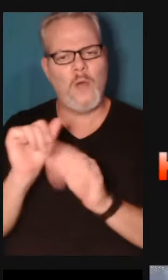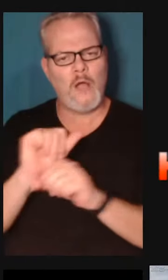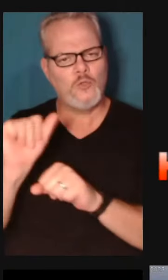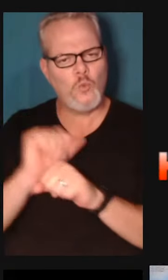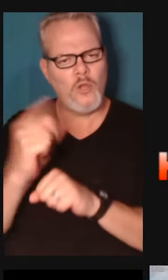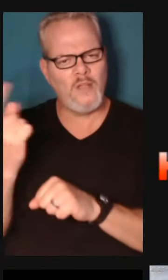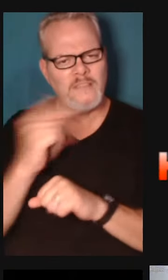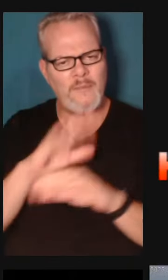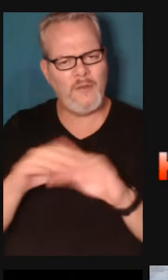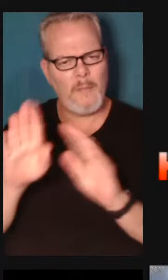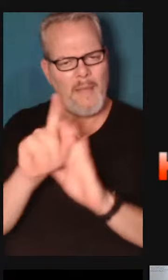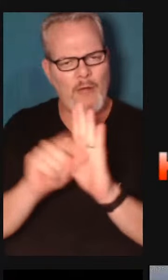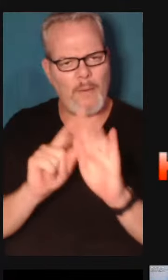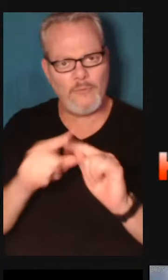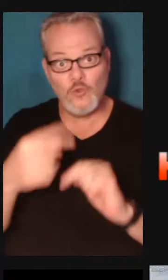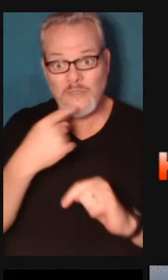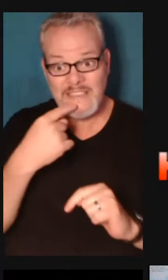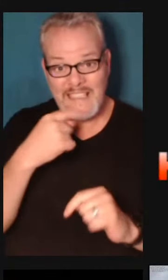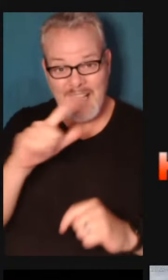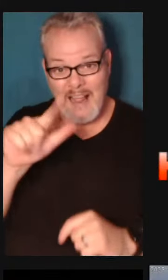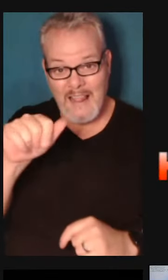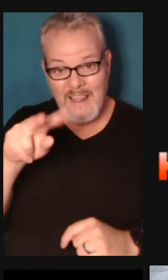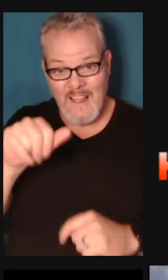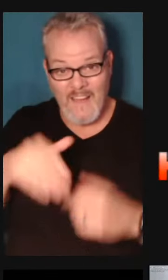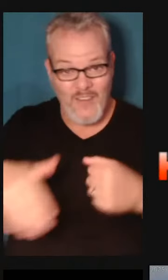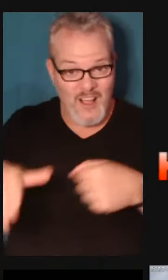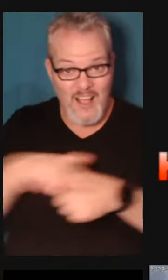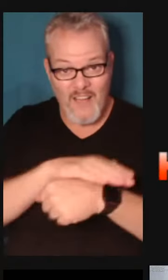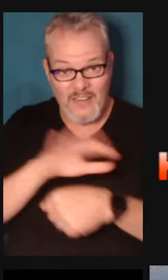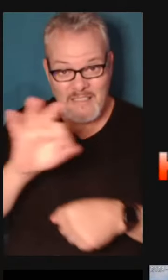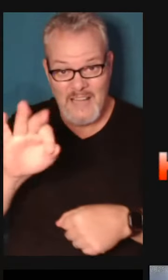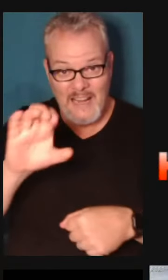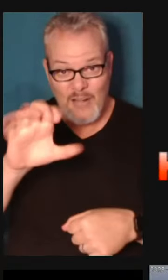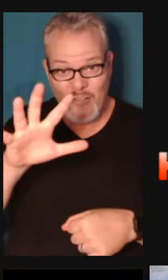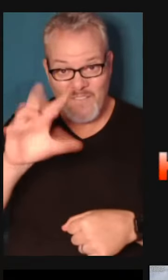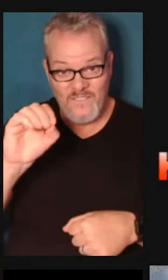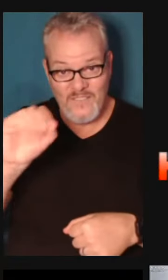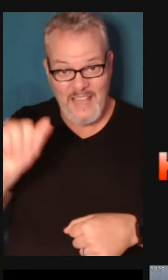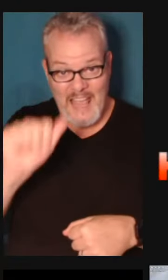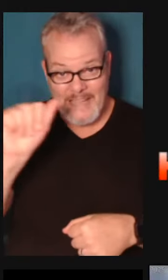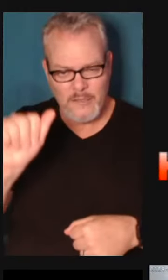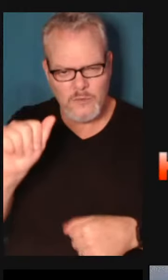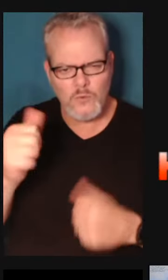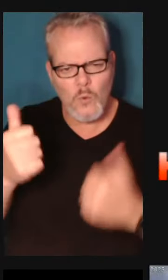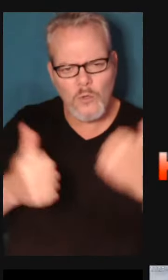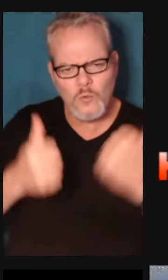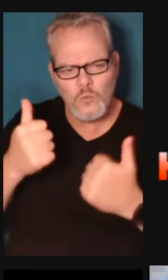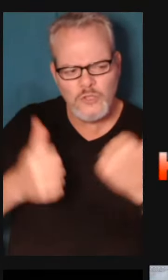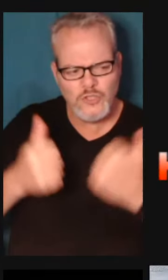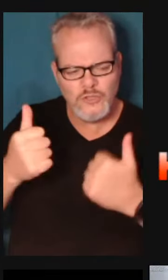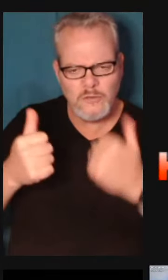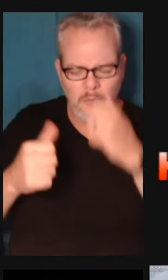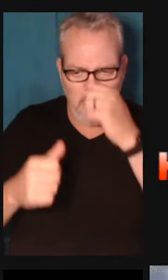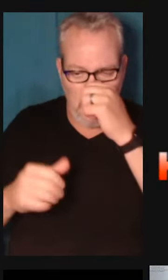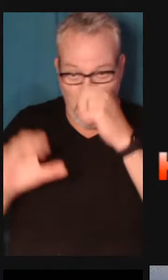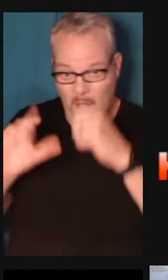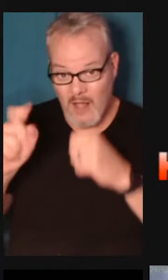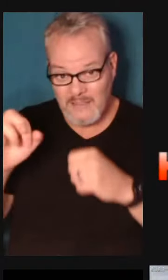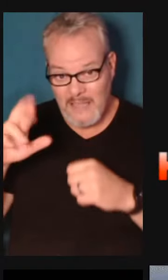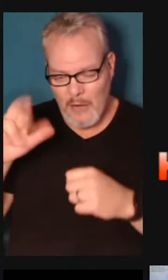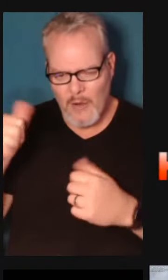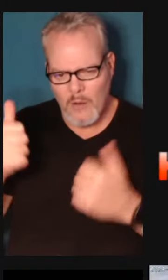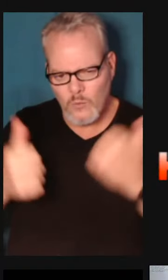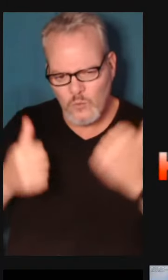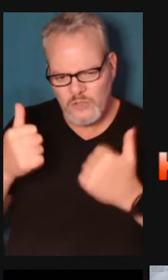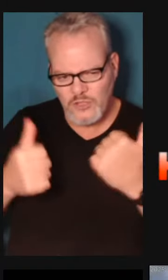said the lava's covered 950 acres, or the caldera was 950 acres. Did I hear? Which did I